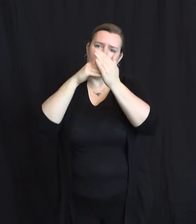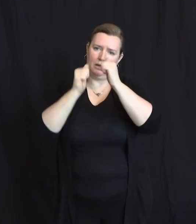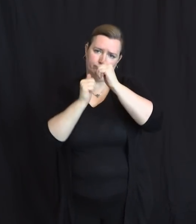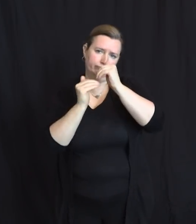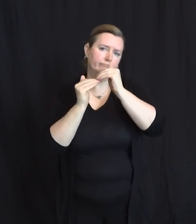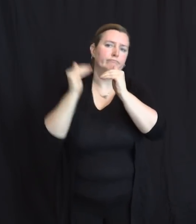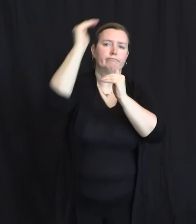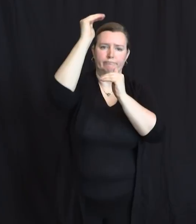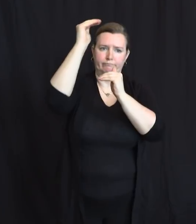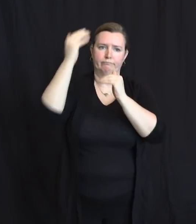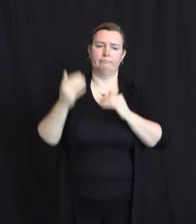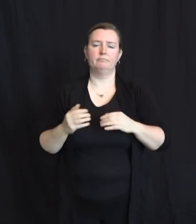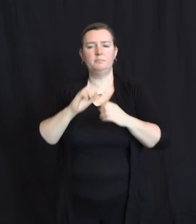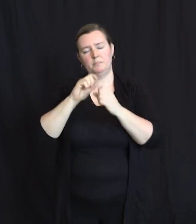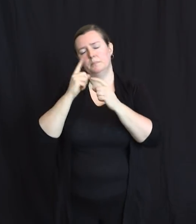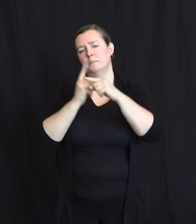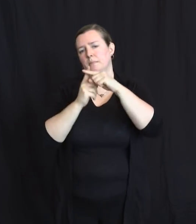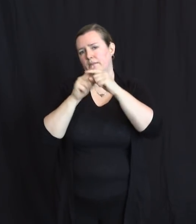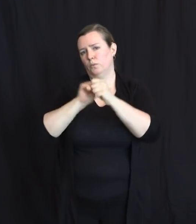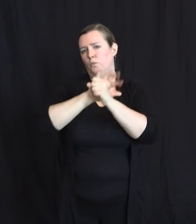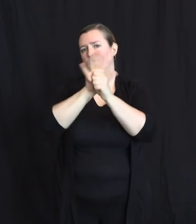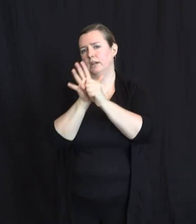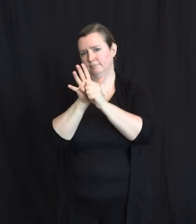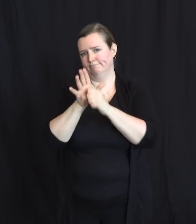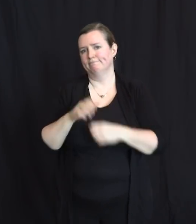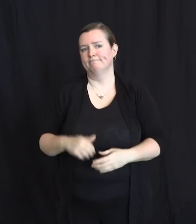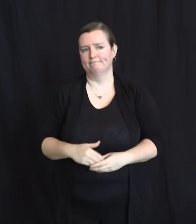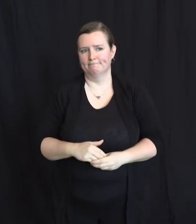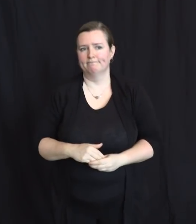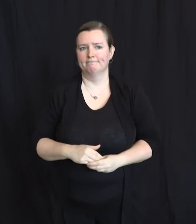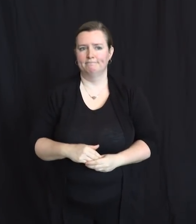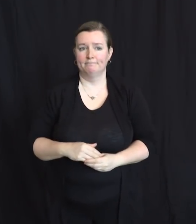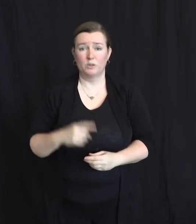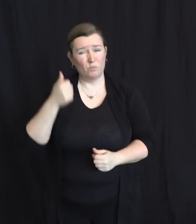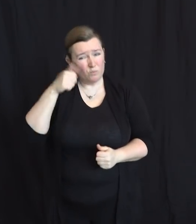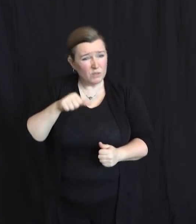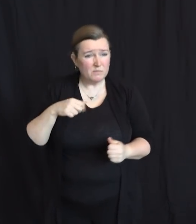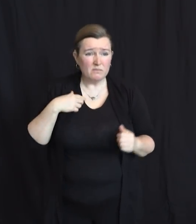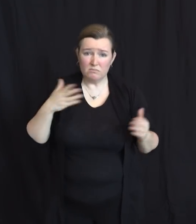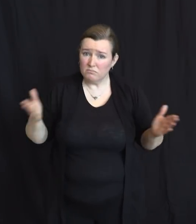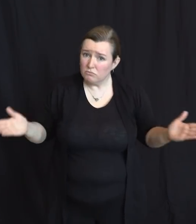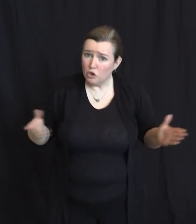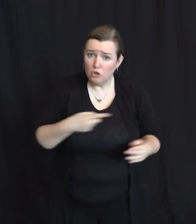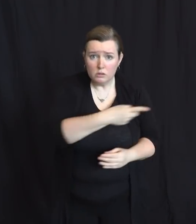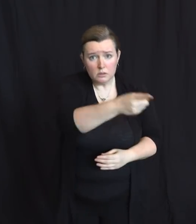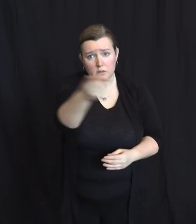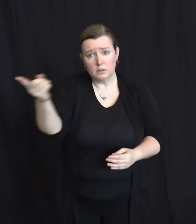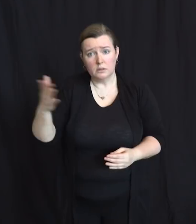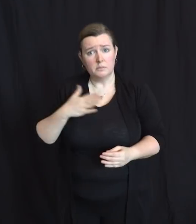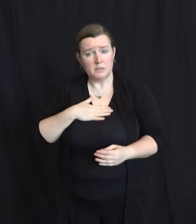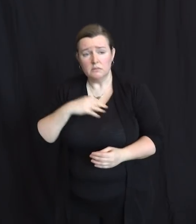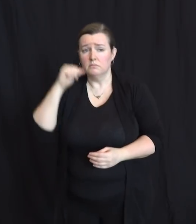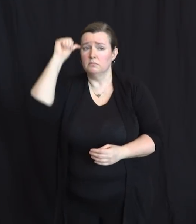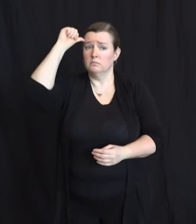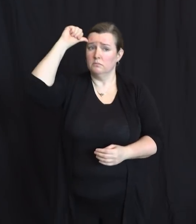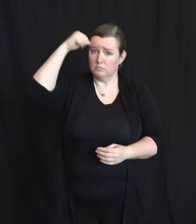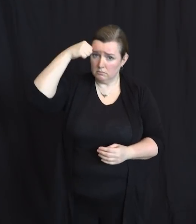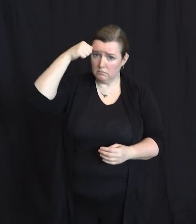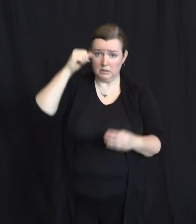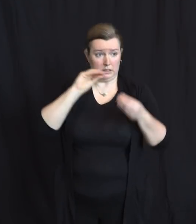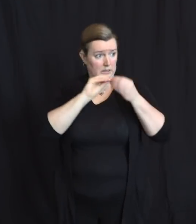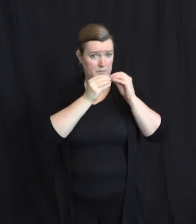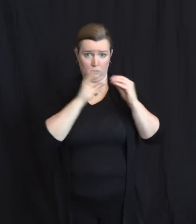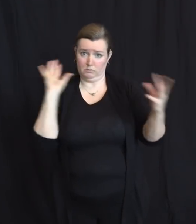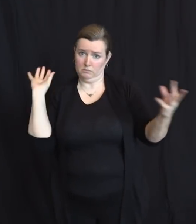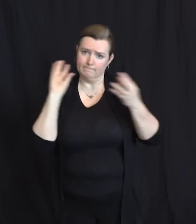positive cases. And remember, I urge each of you to keep in mind that this is a cumulative number, since our